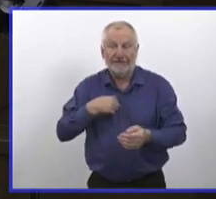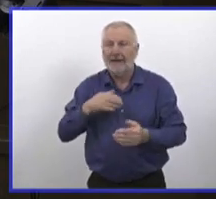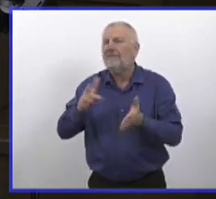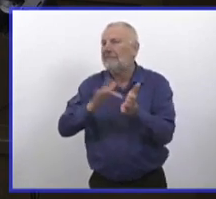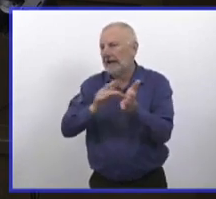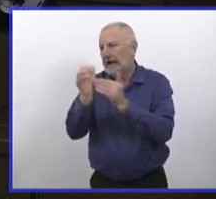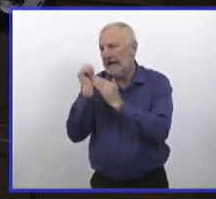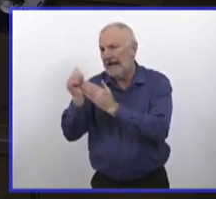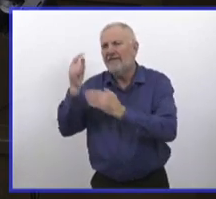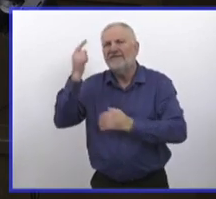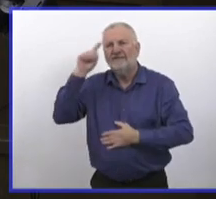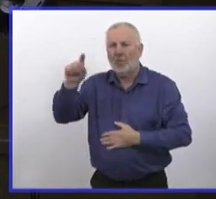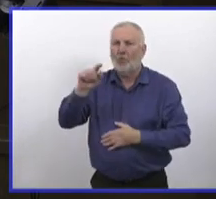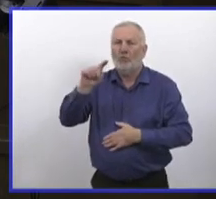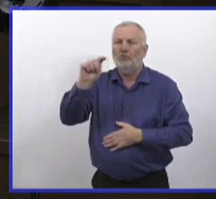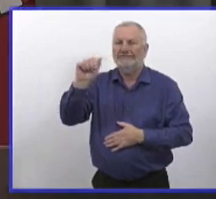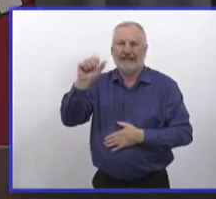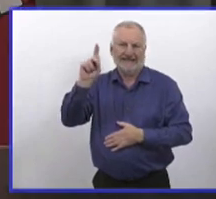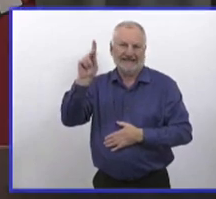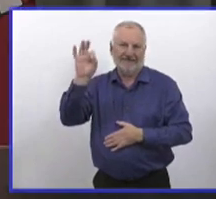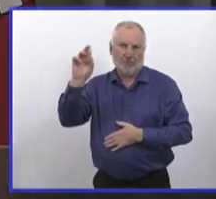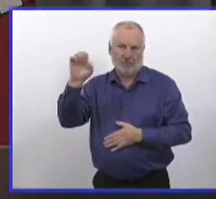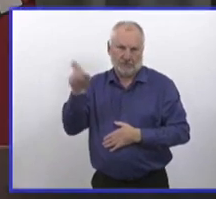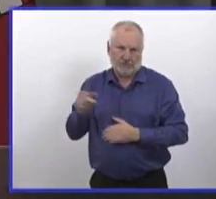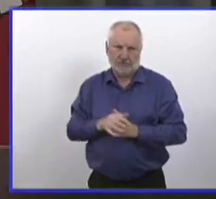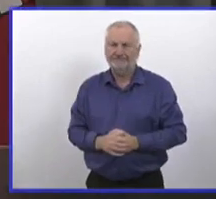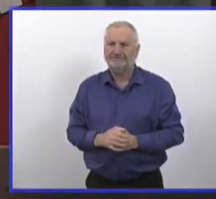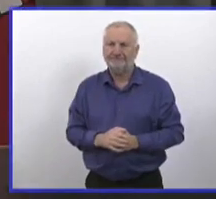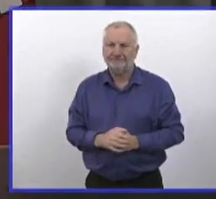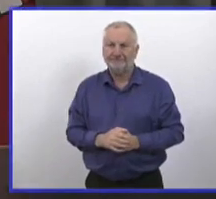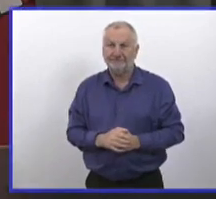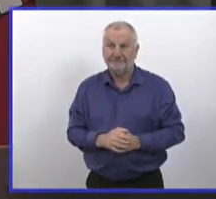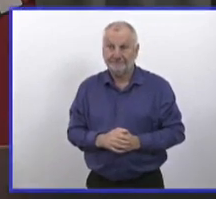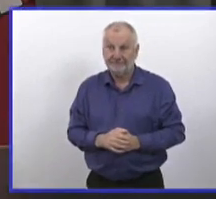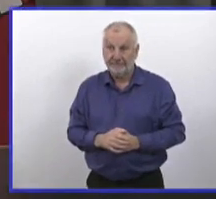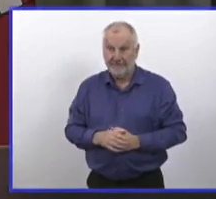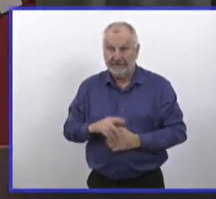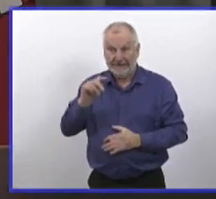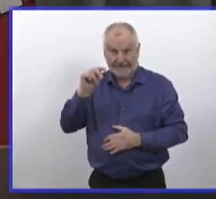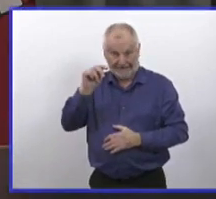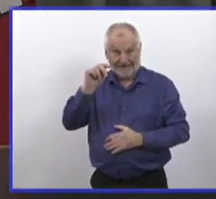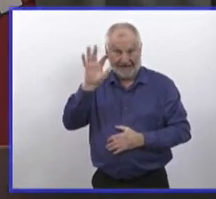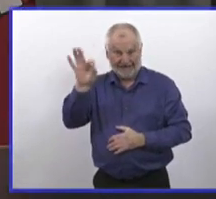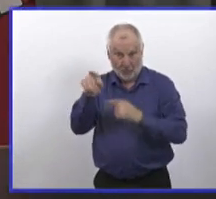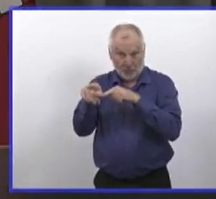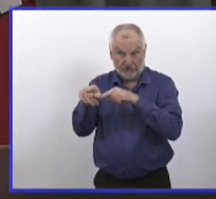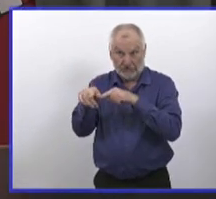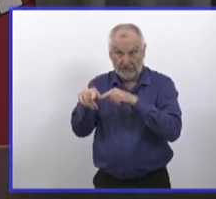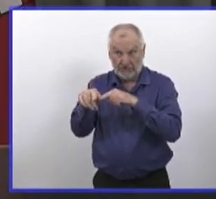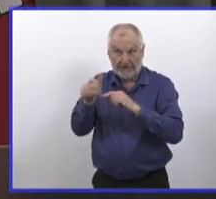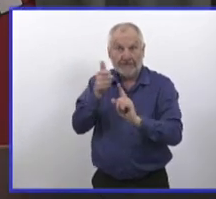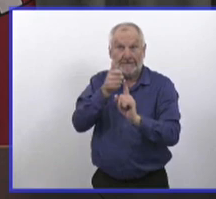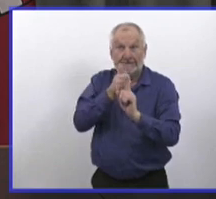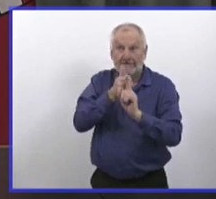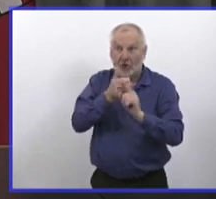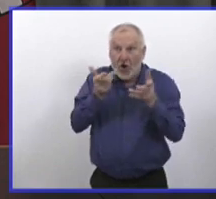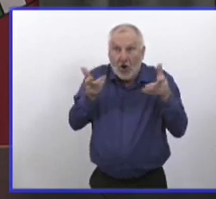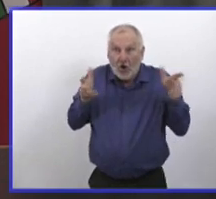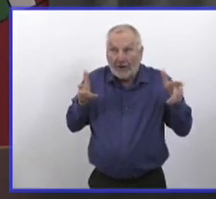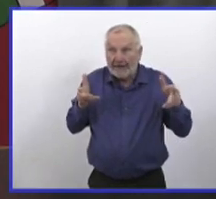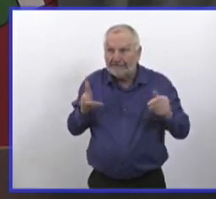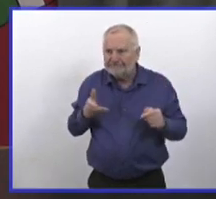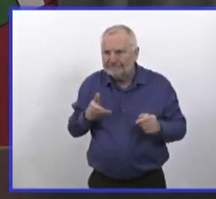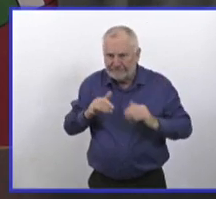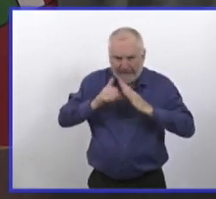Task Force. So the task force has laid the groundwork for how we will deliver AstraZeneca or Covishield